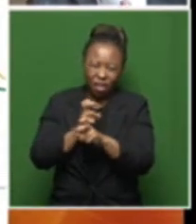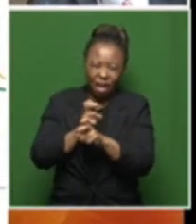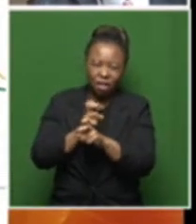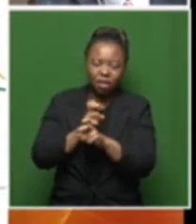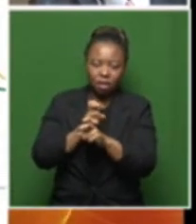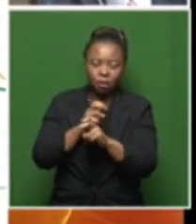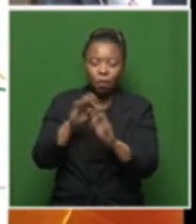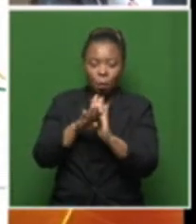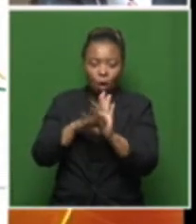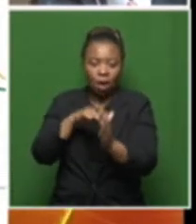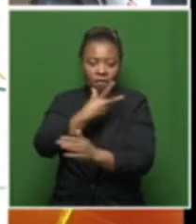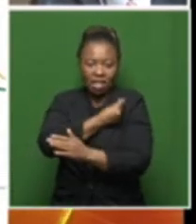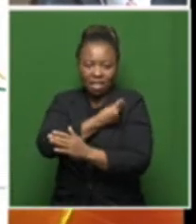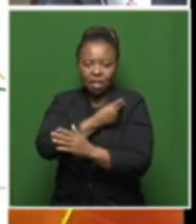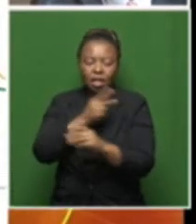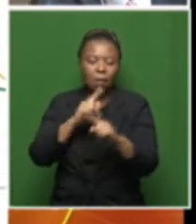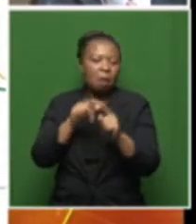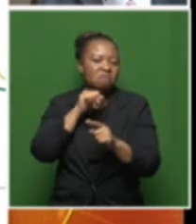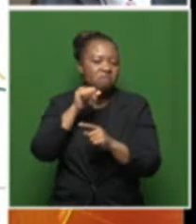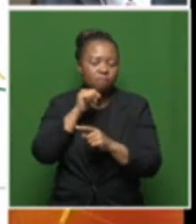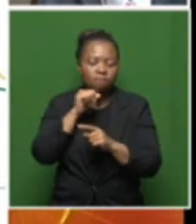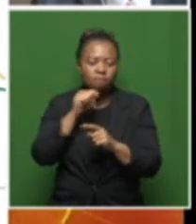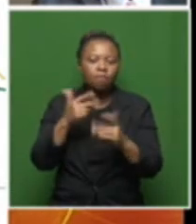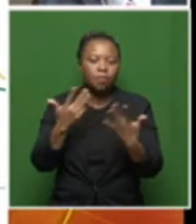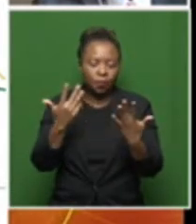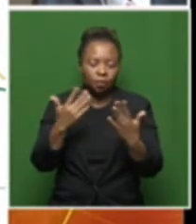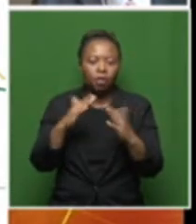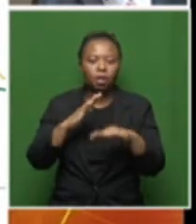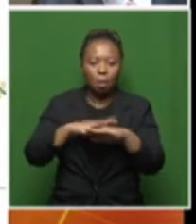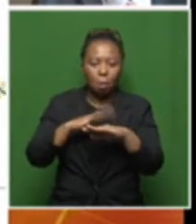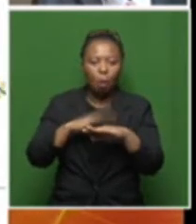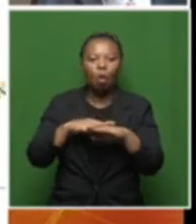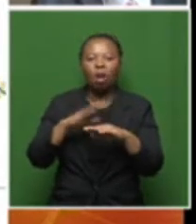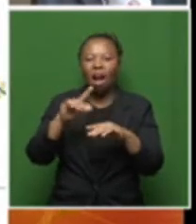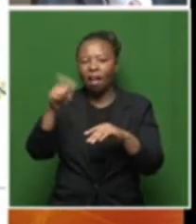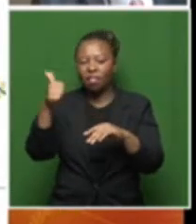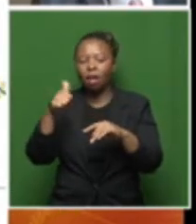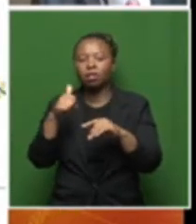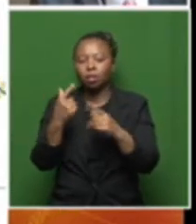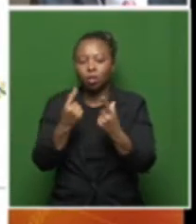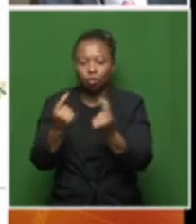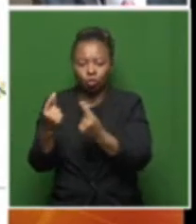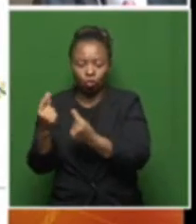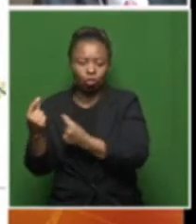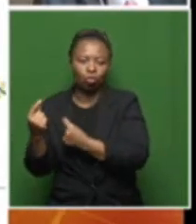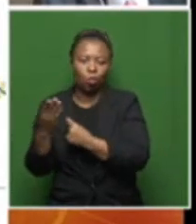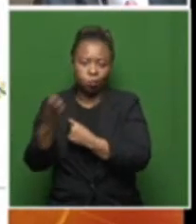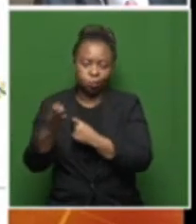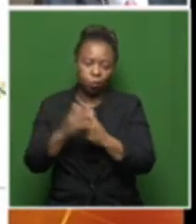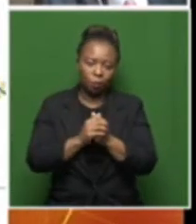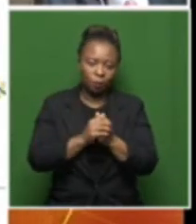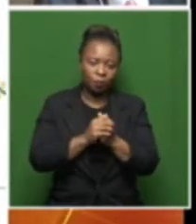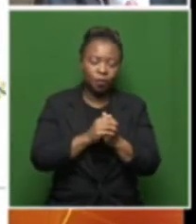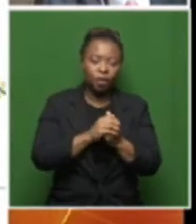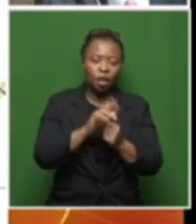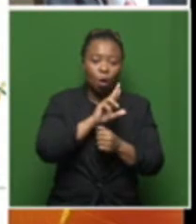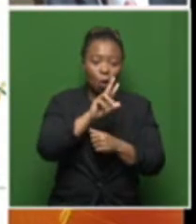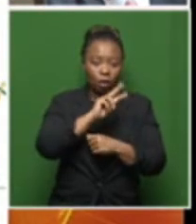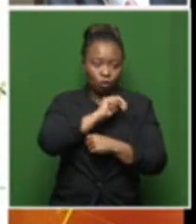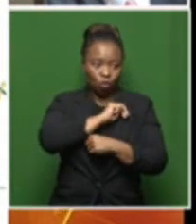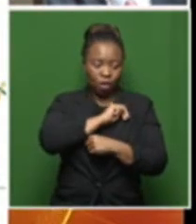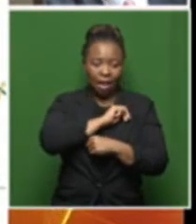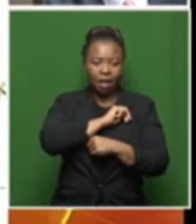vaccination program, but nonetheless, they are also scaling up activities. In KwaZulu-Natal, they got off to a very